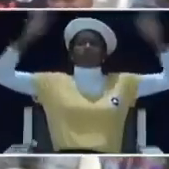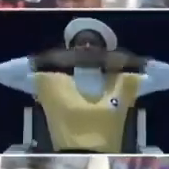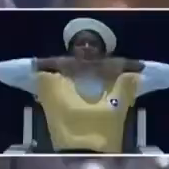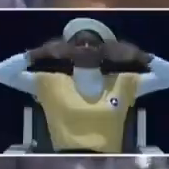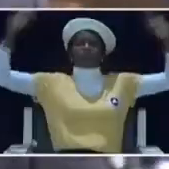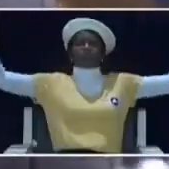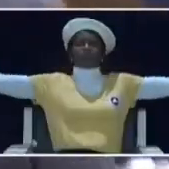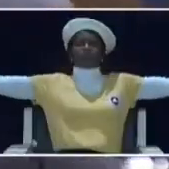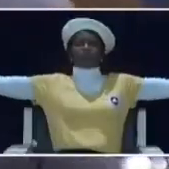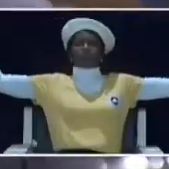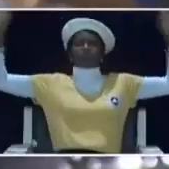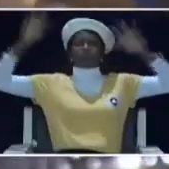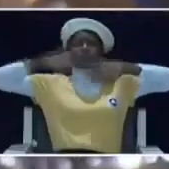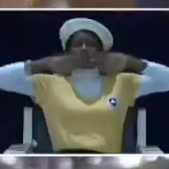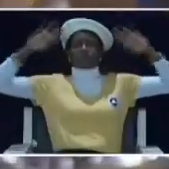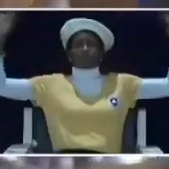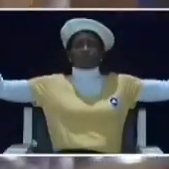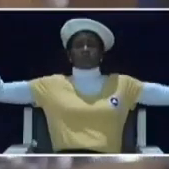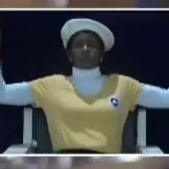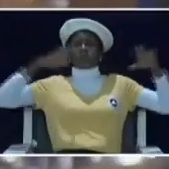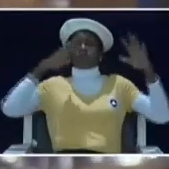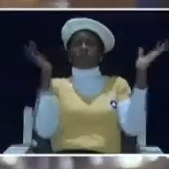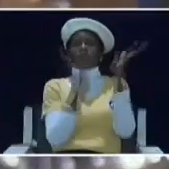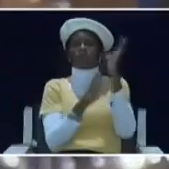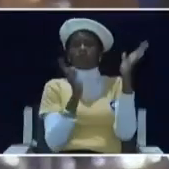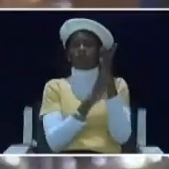Okay. Praise the Lord.